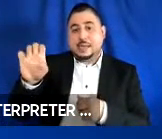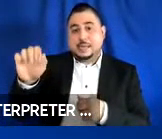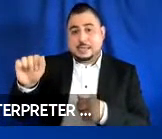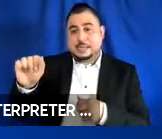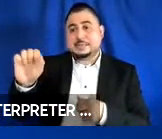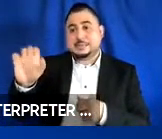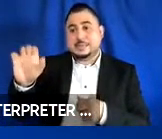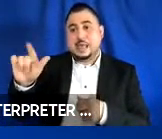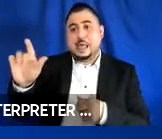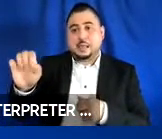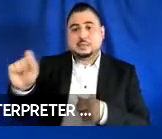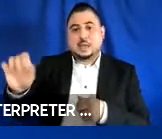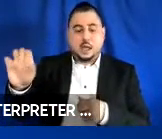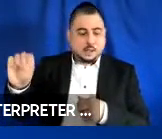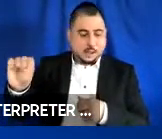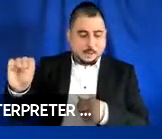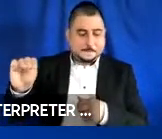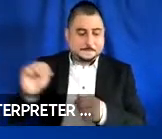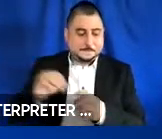transportationinnovation.ideascale.com.